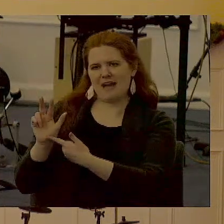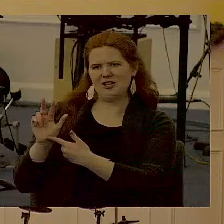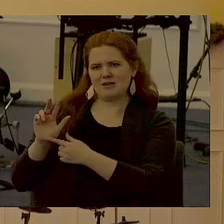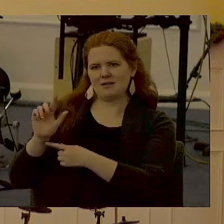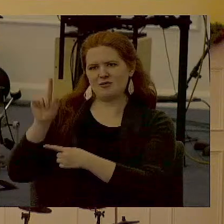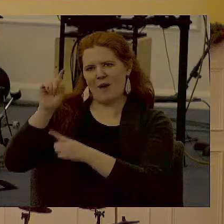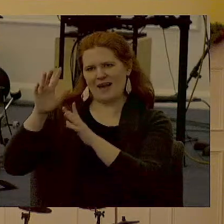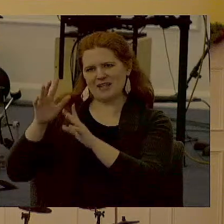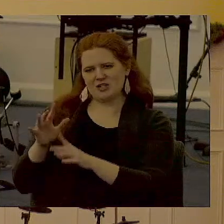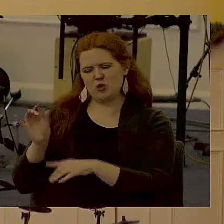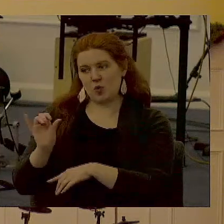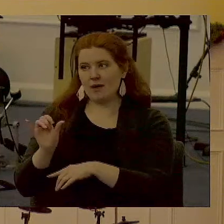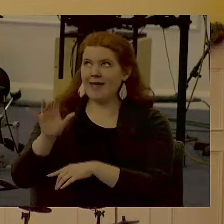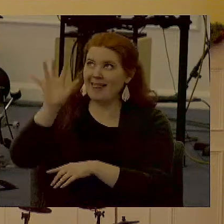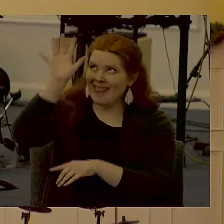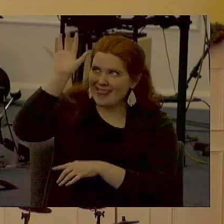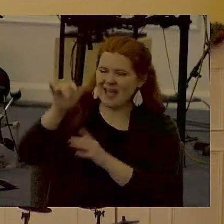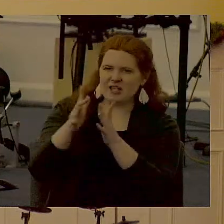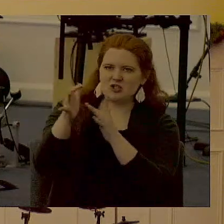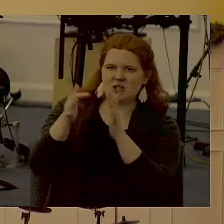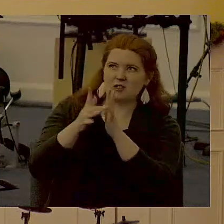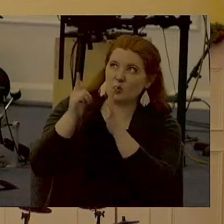That's the Jesus that we worship.